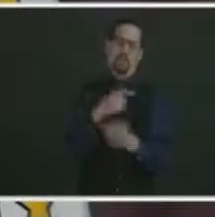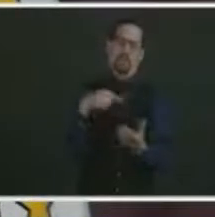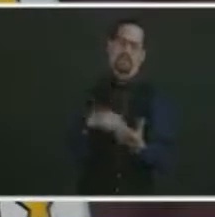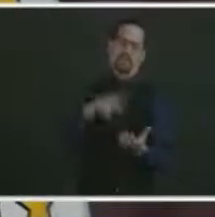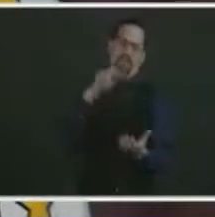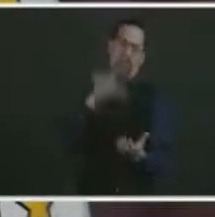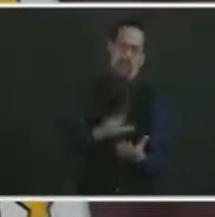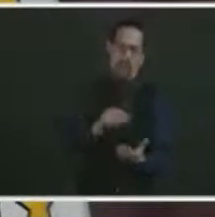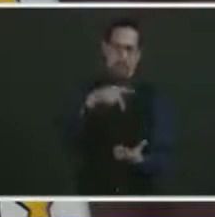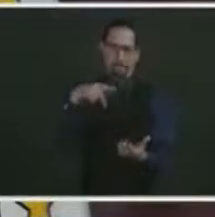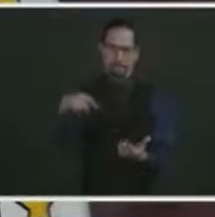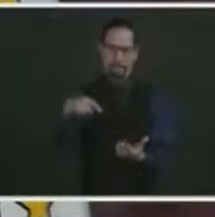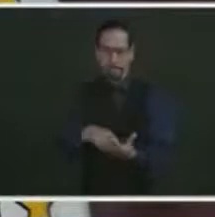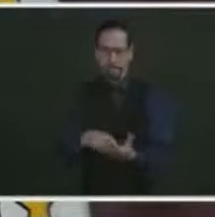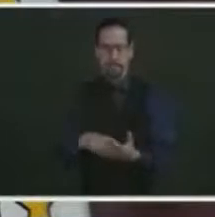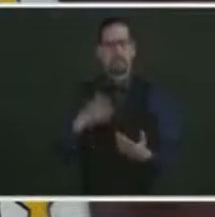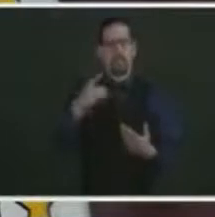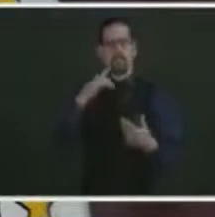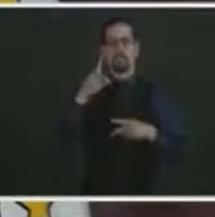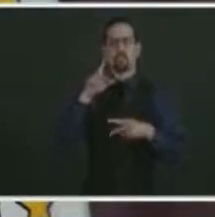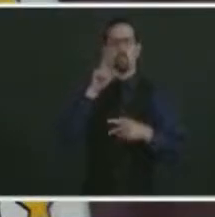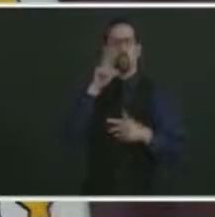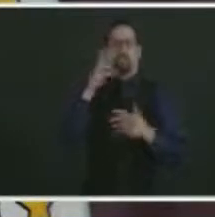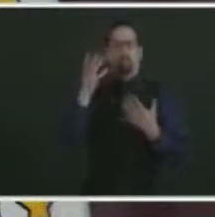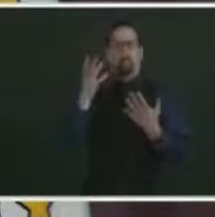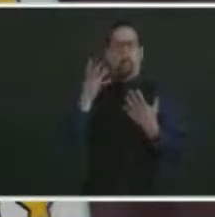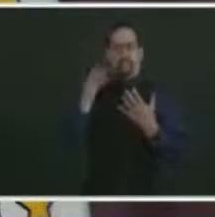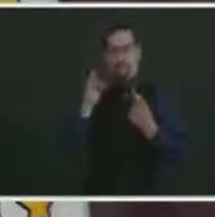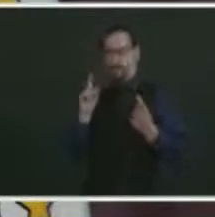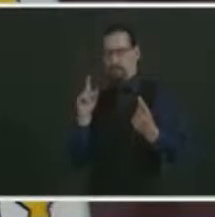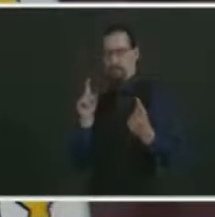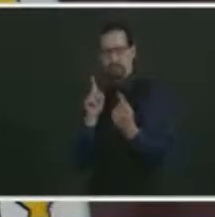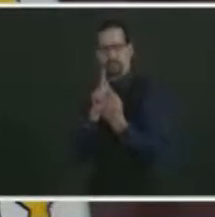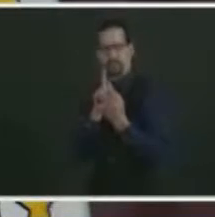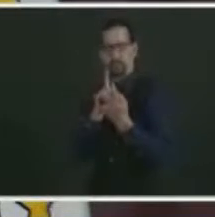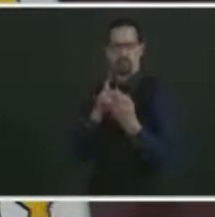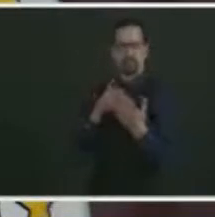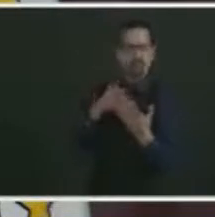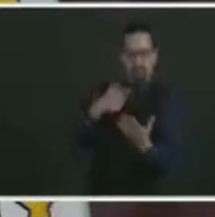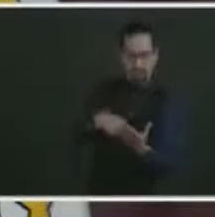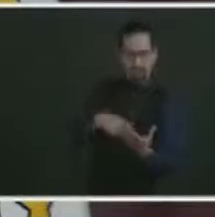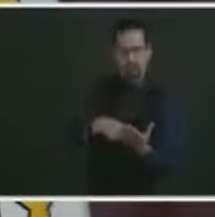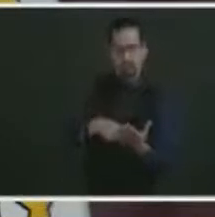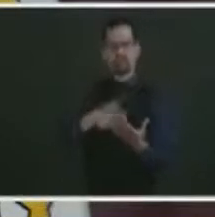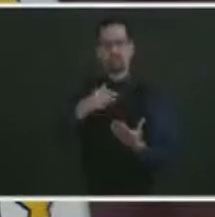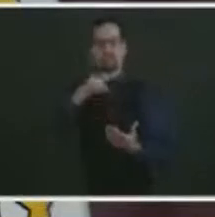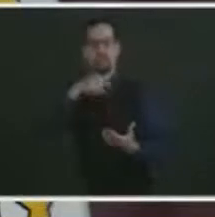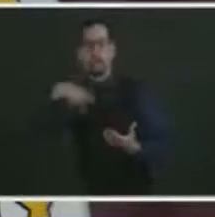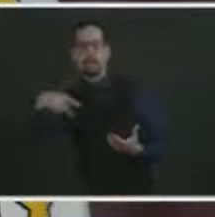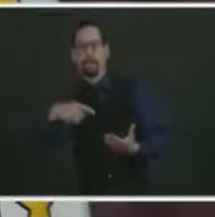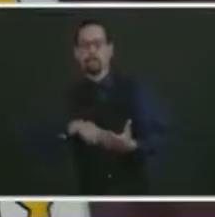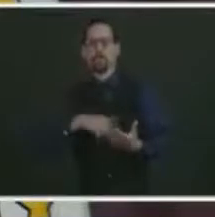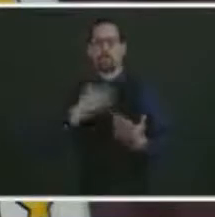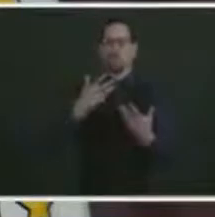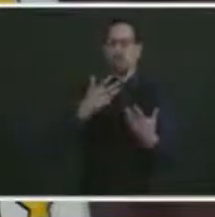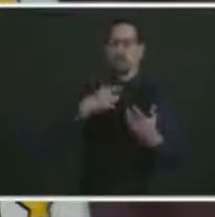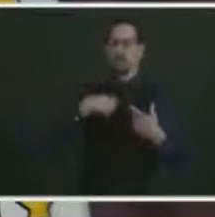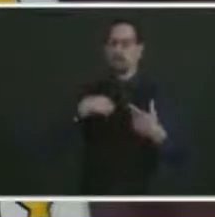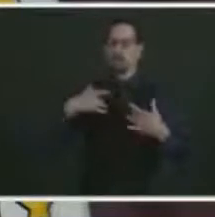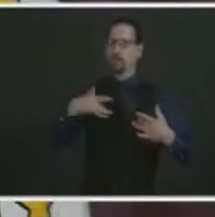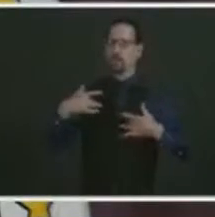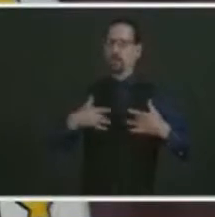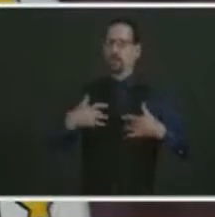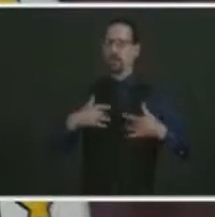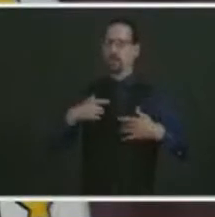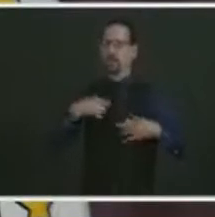was my #1 goal. It had to work. I said privacy and data protection was my #1 goal. It's important to me, it's important to the